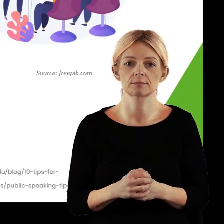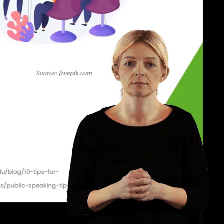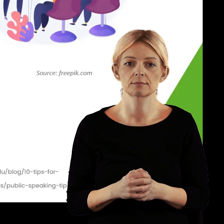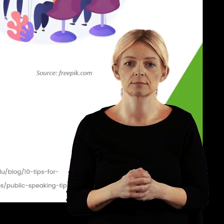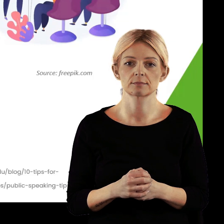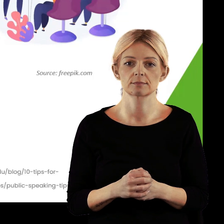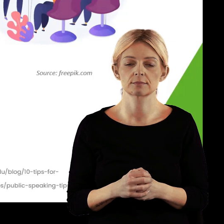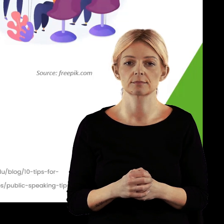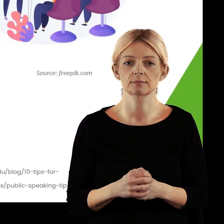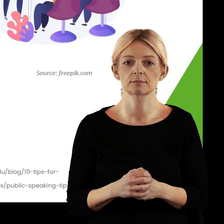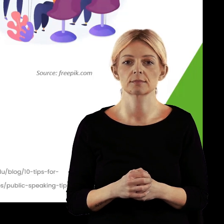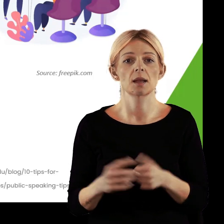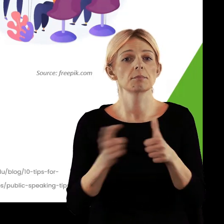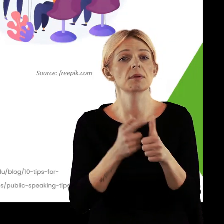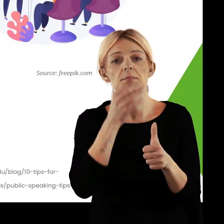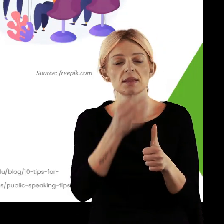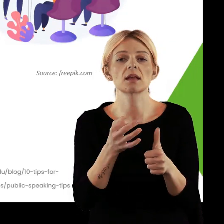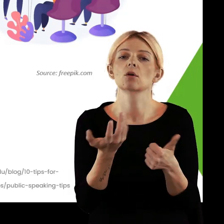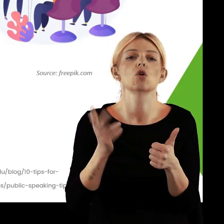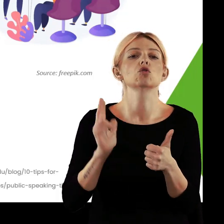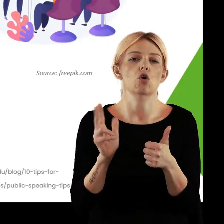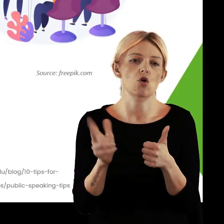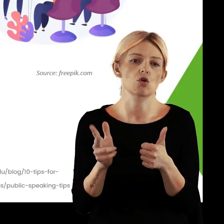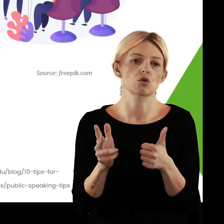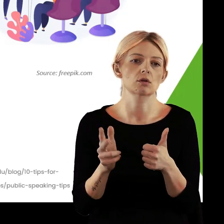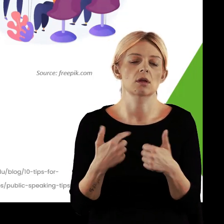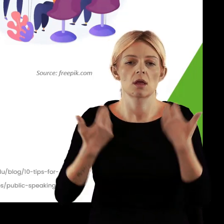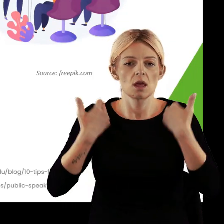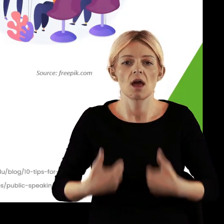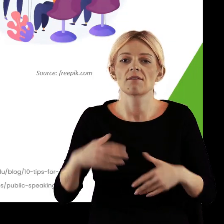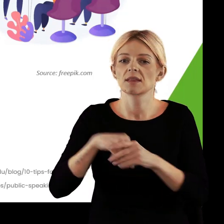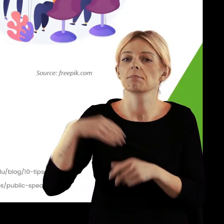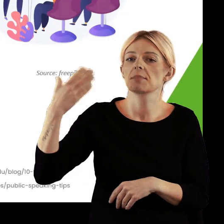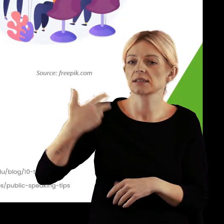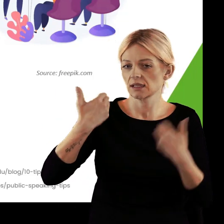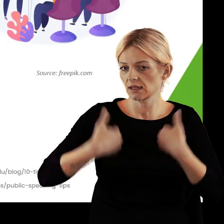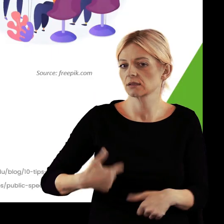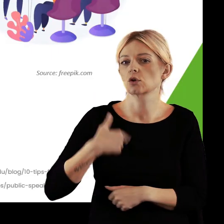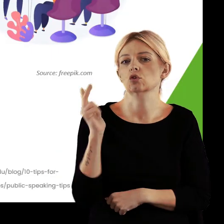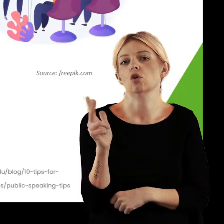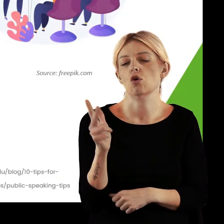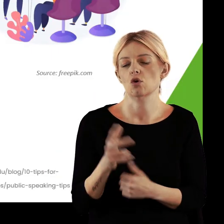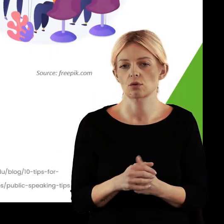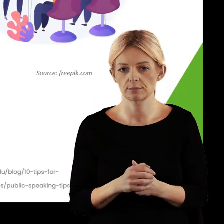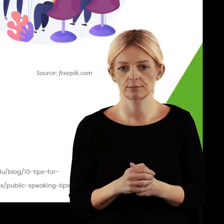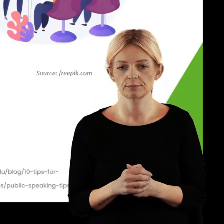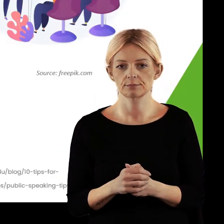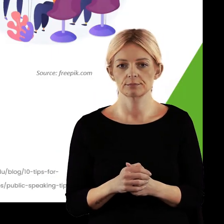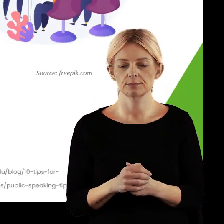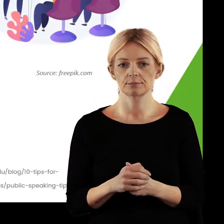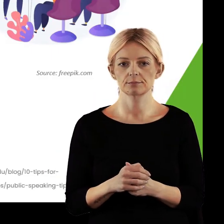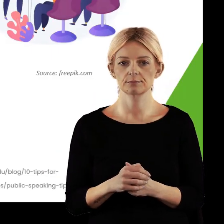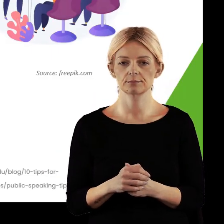this presentation, who we represent. For example, ourselves, our department, our organization,